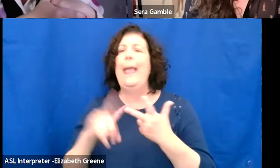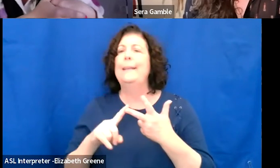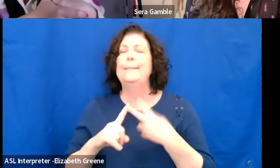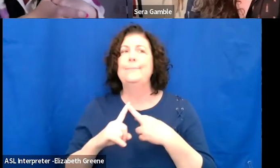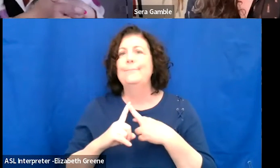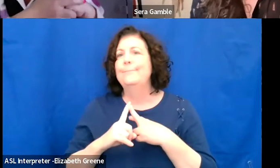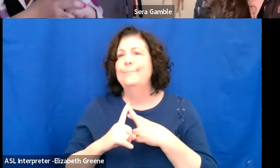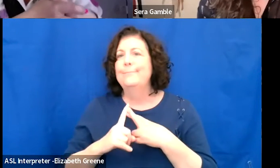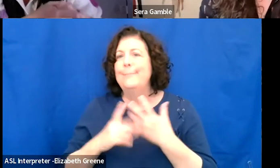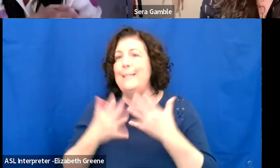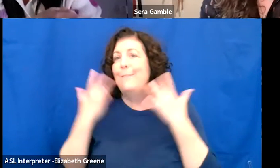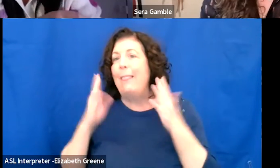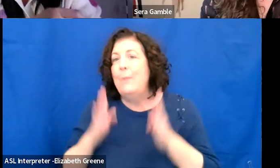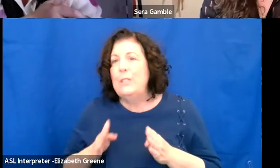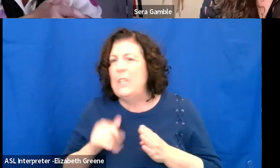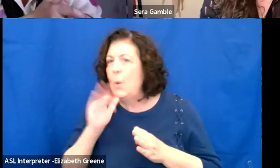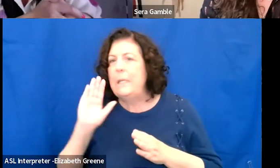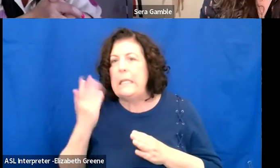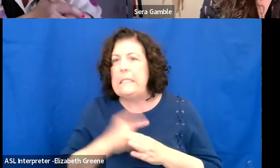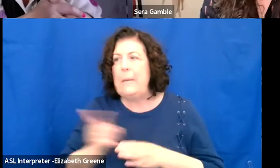it. The point was made.